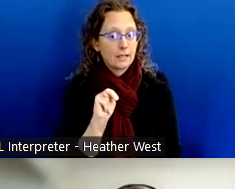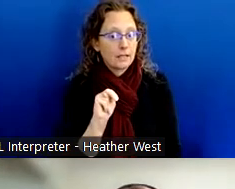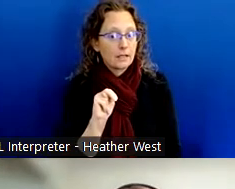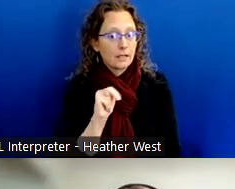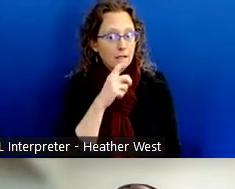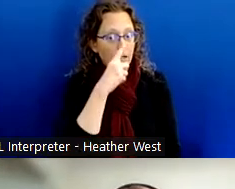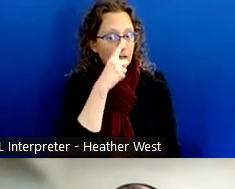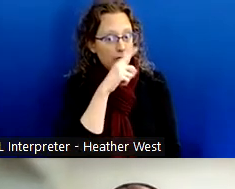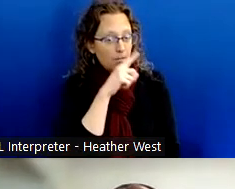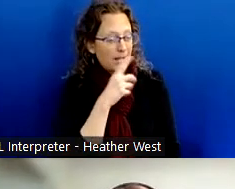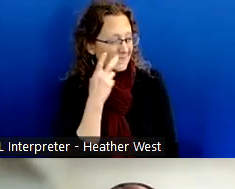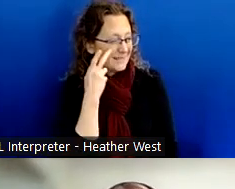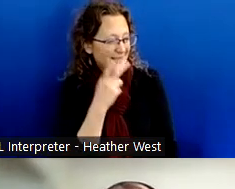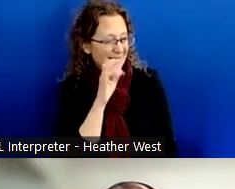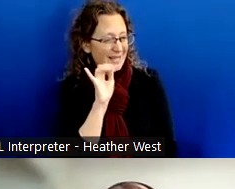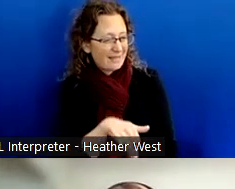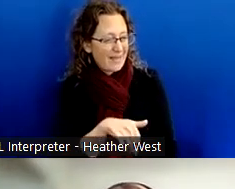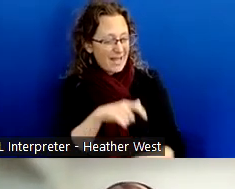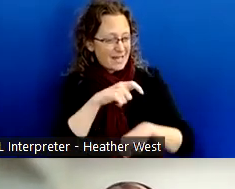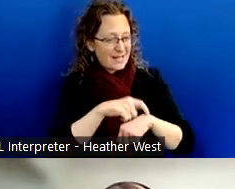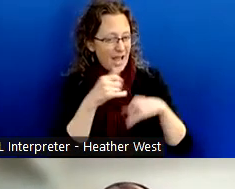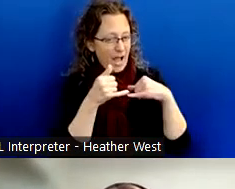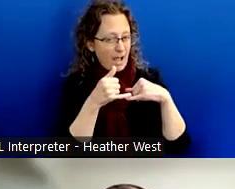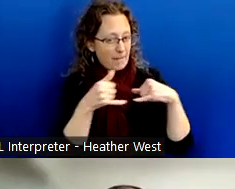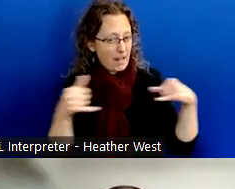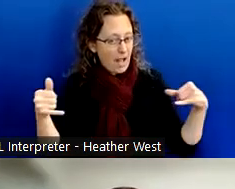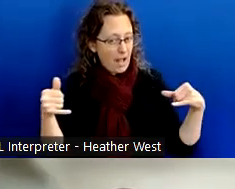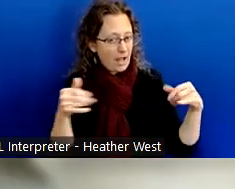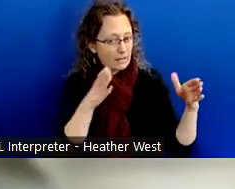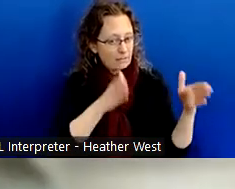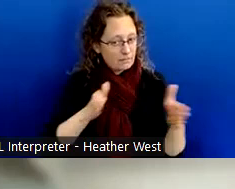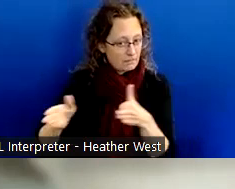the slide with the timeline again, so we can go to the